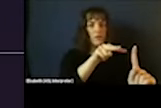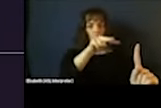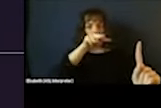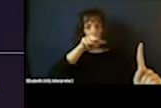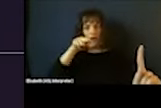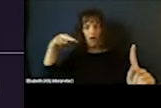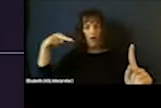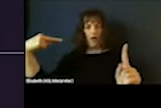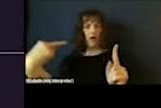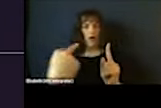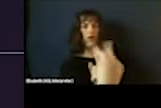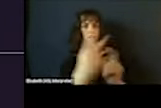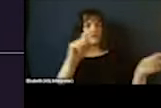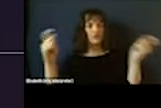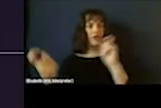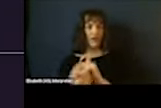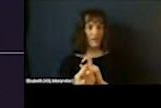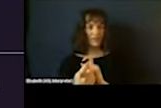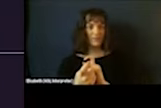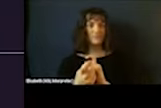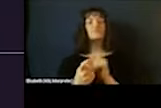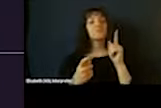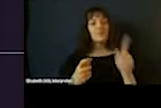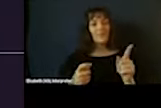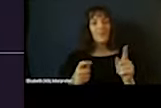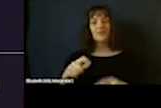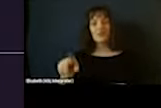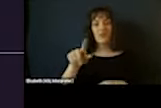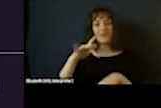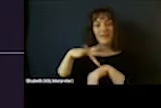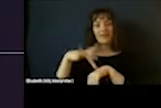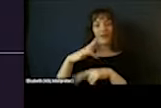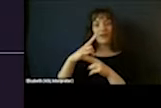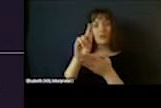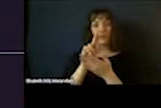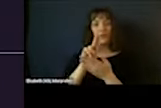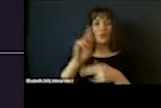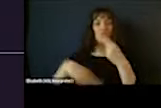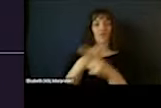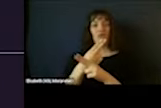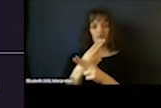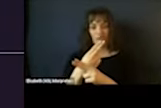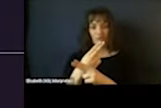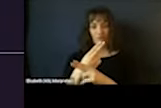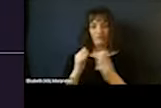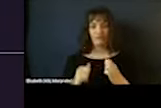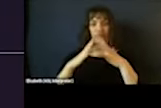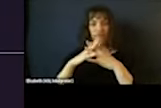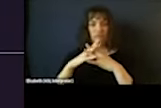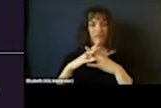So this is where the idea for the Tactile Universe was born. So the Tactile Universe is a public engagement project which